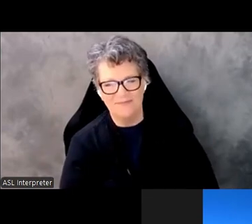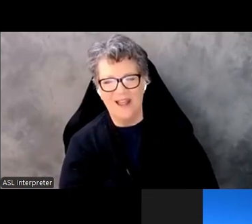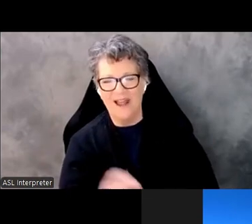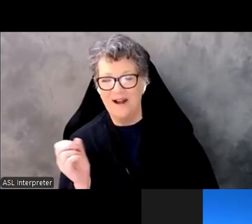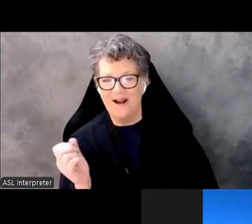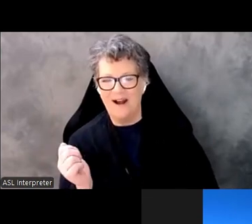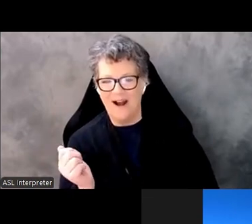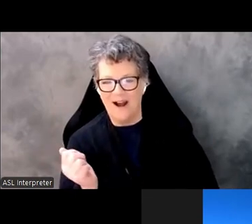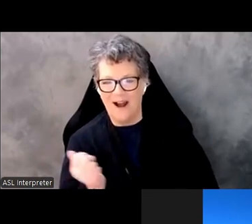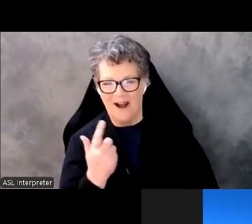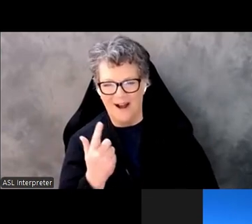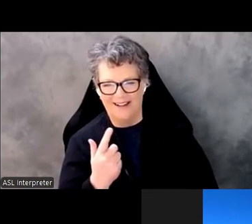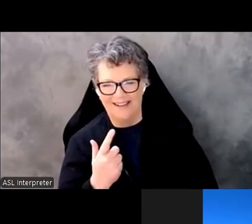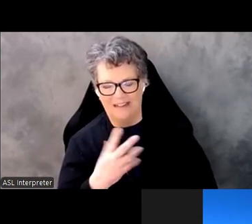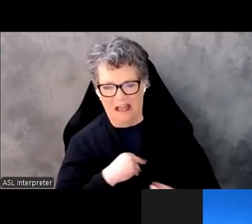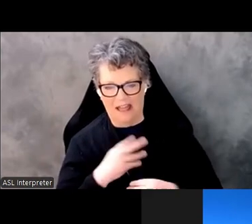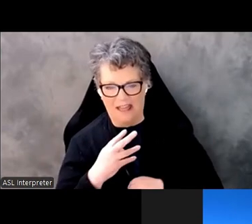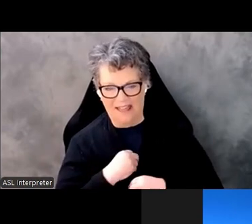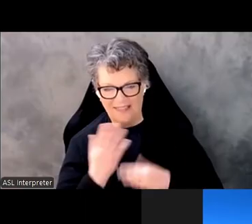All,